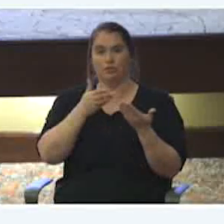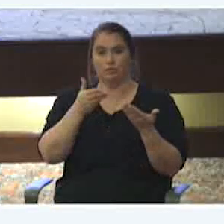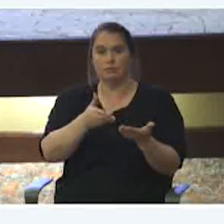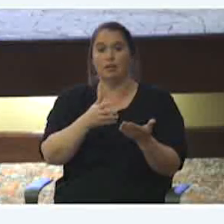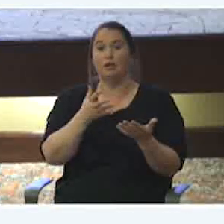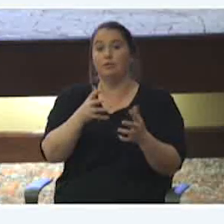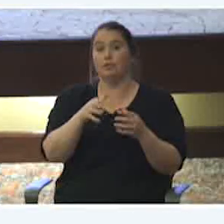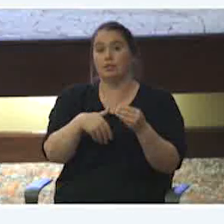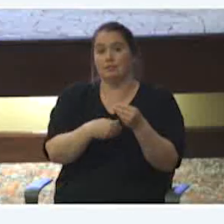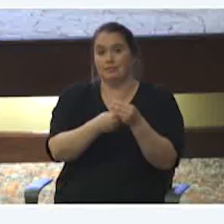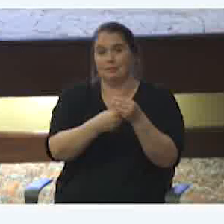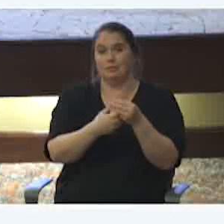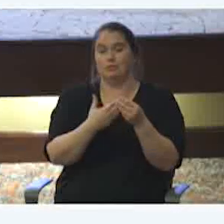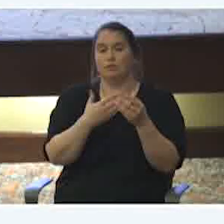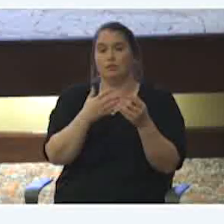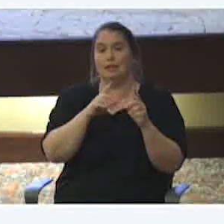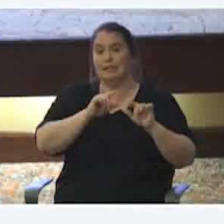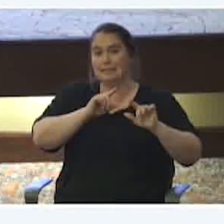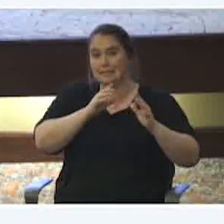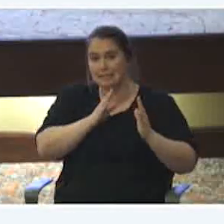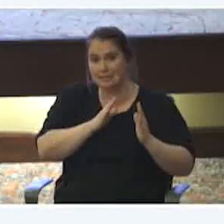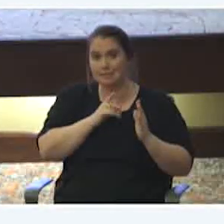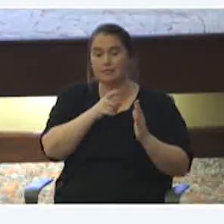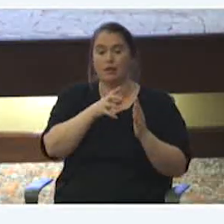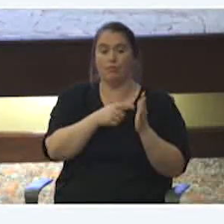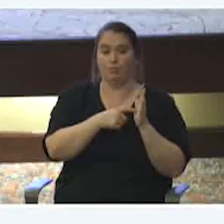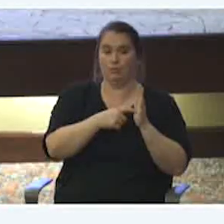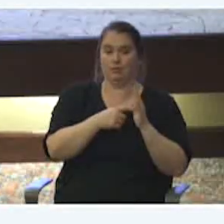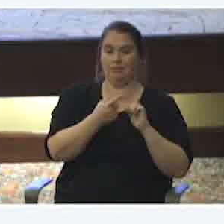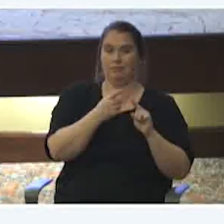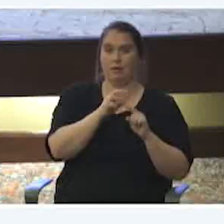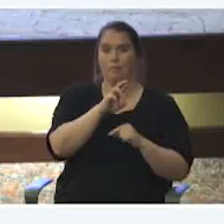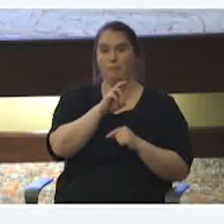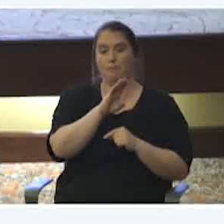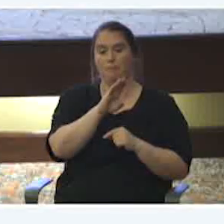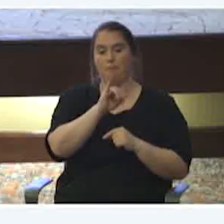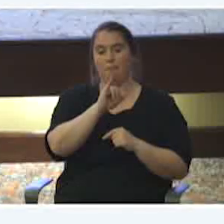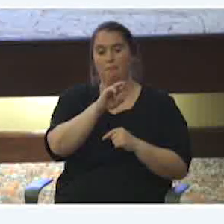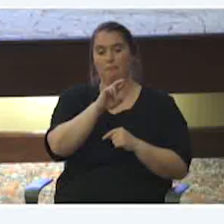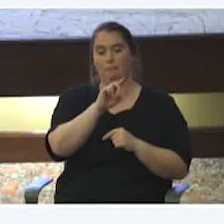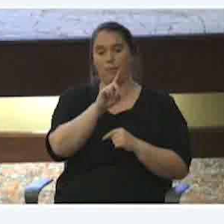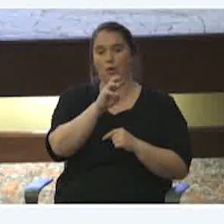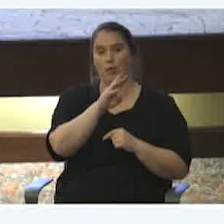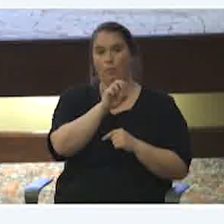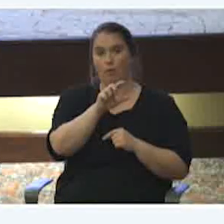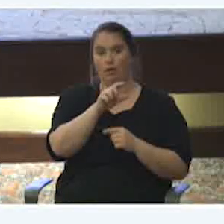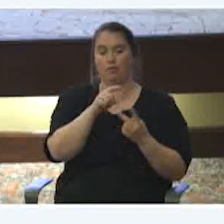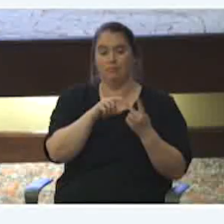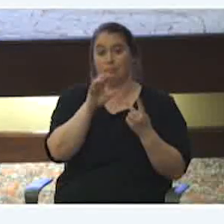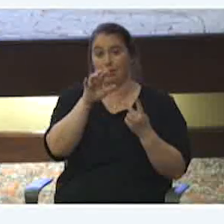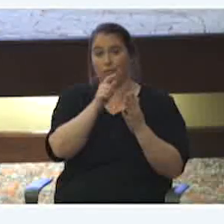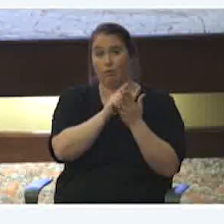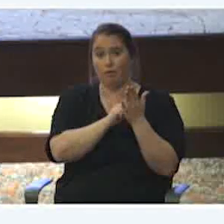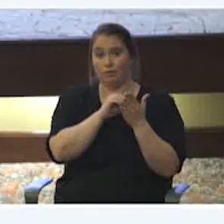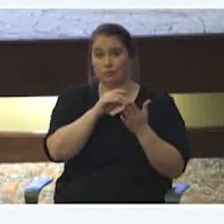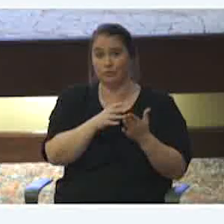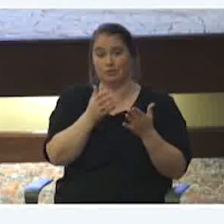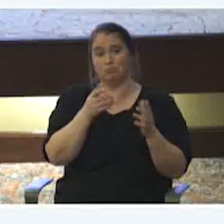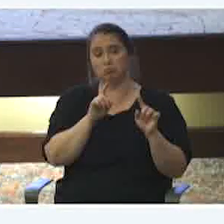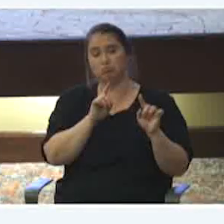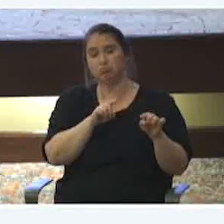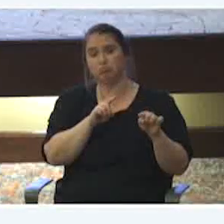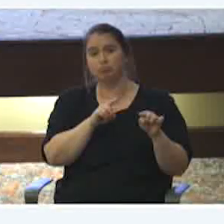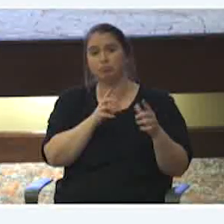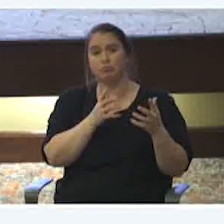additional attendees, such as representative from Senator Birdwell's office. We had some Baylor Law students. But this meeting was